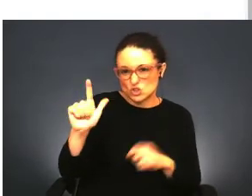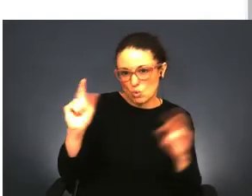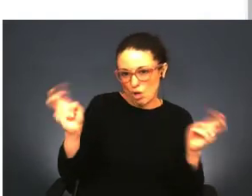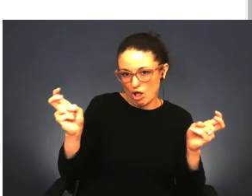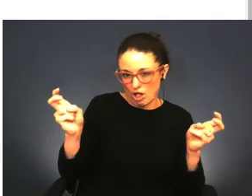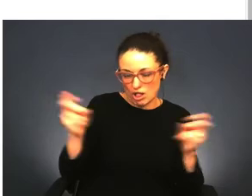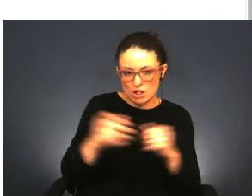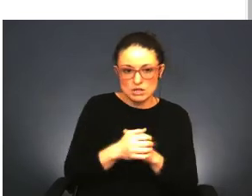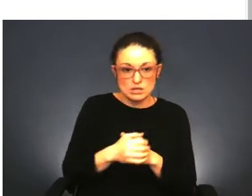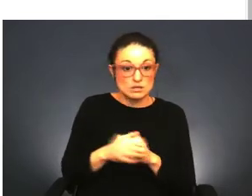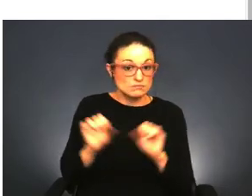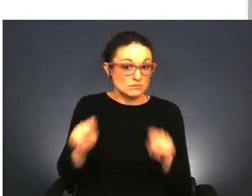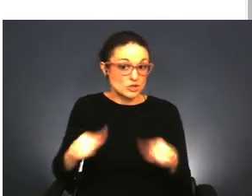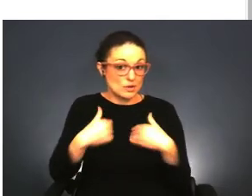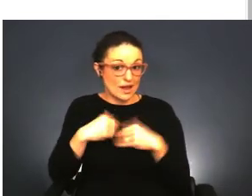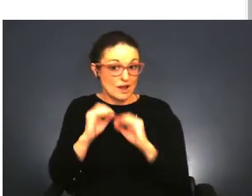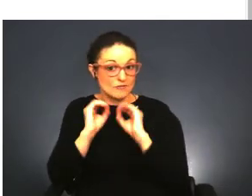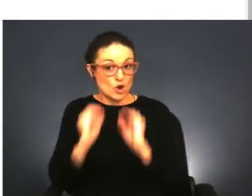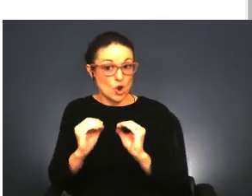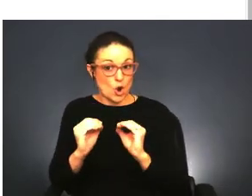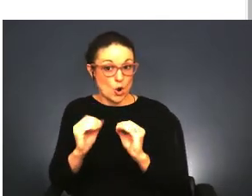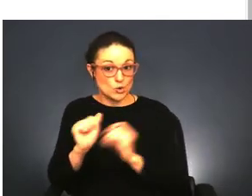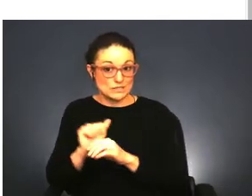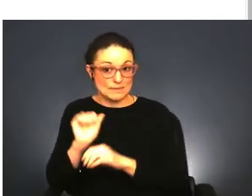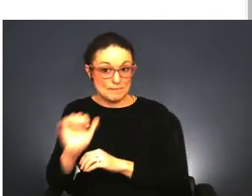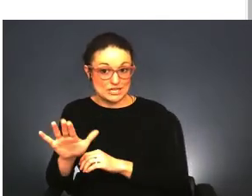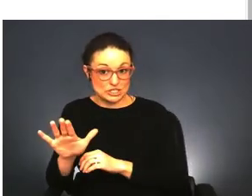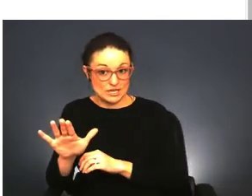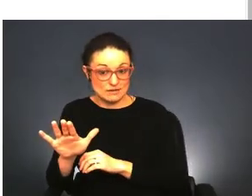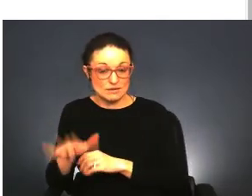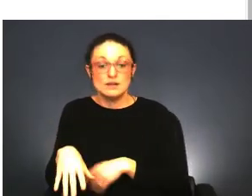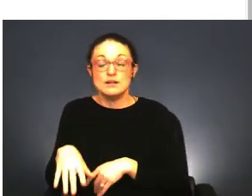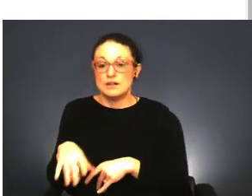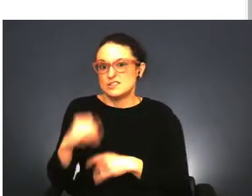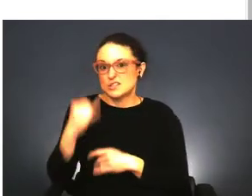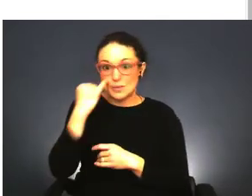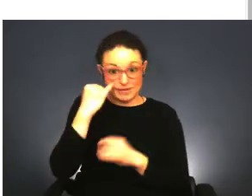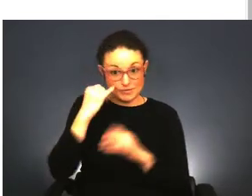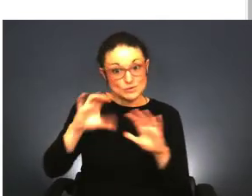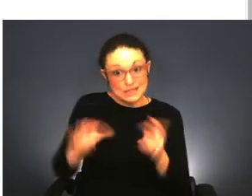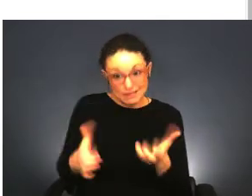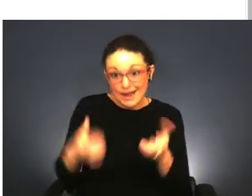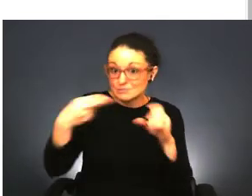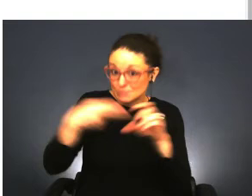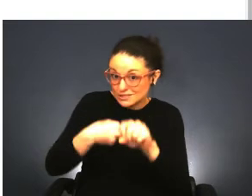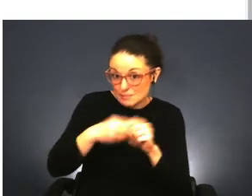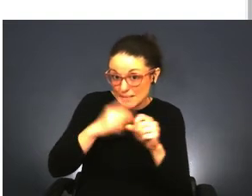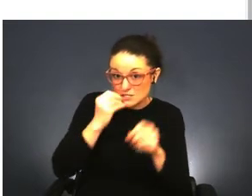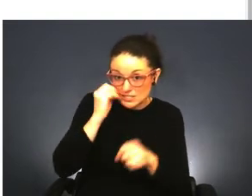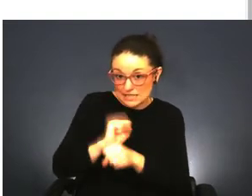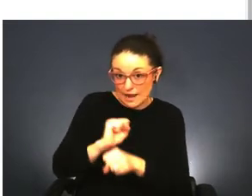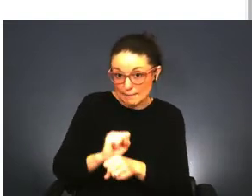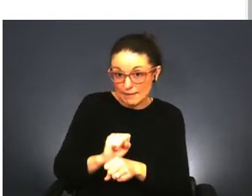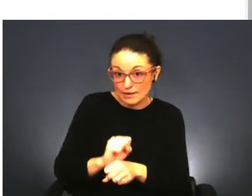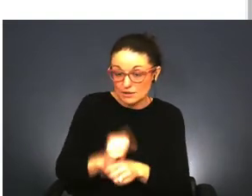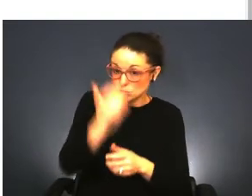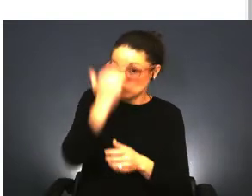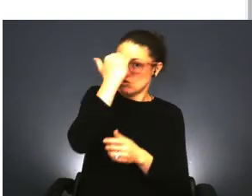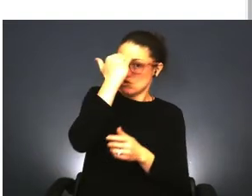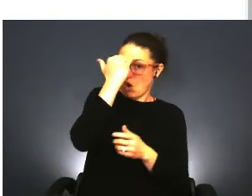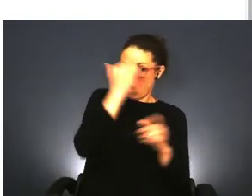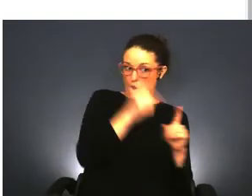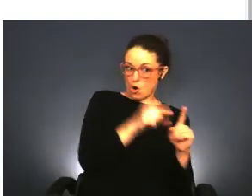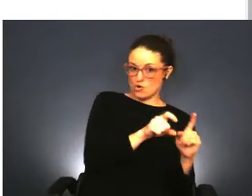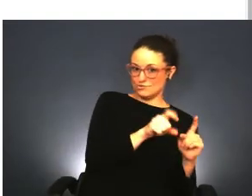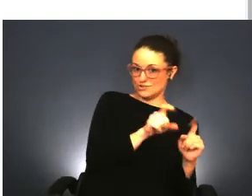no submission. This is what you would use if you were doing a class participation assignment. So you know you need your gradebook